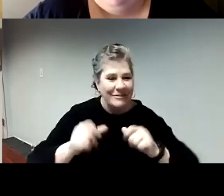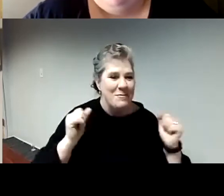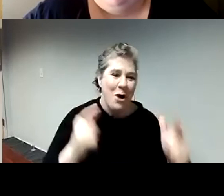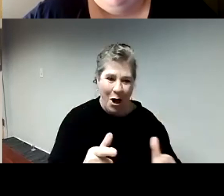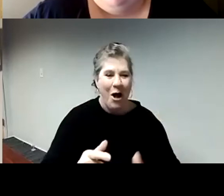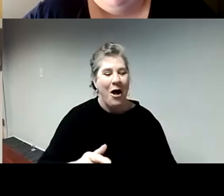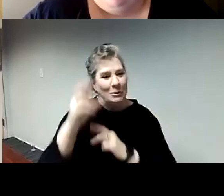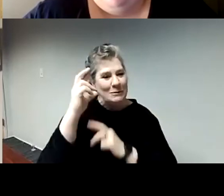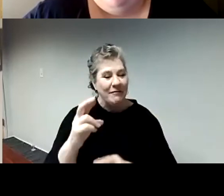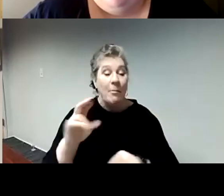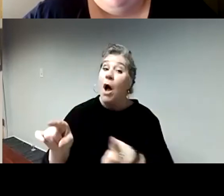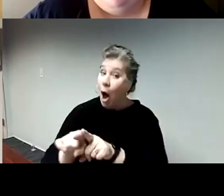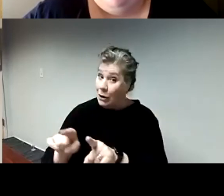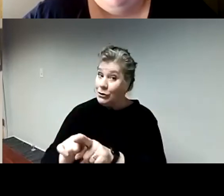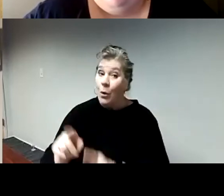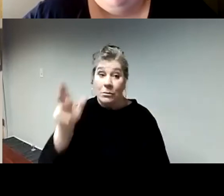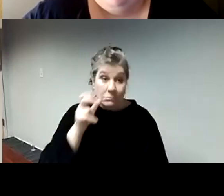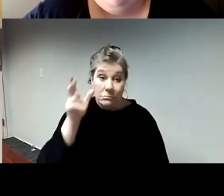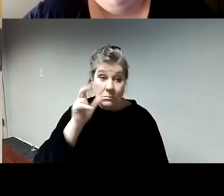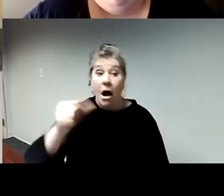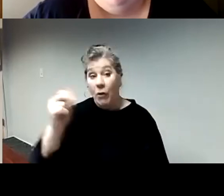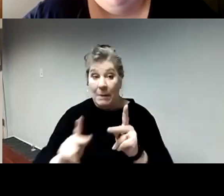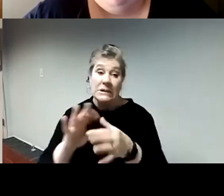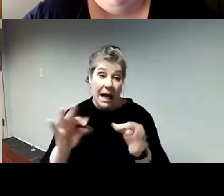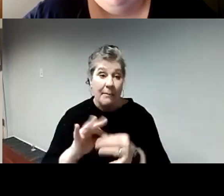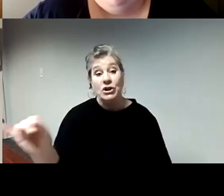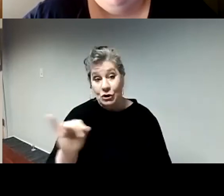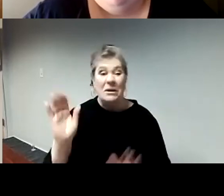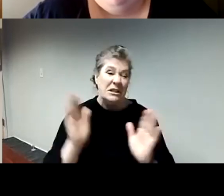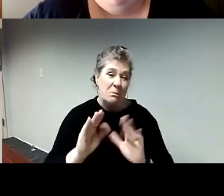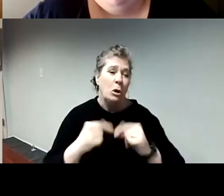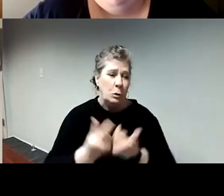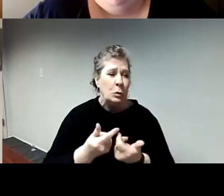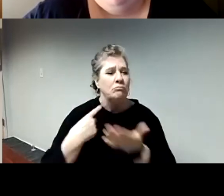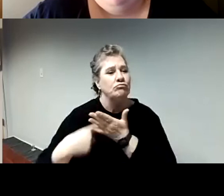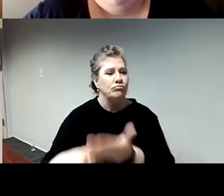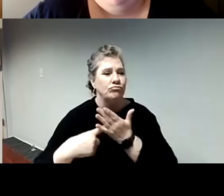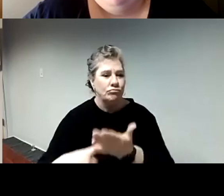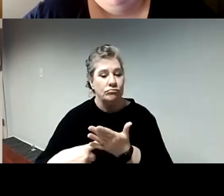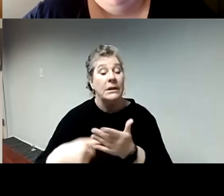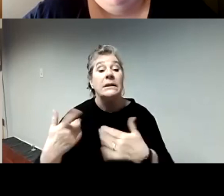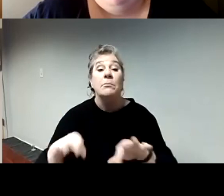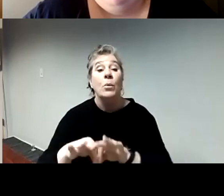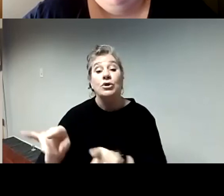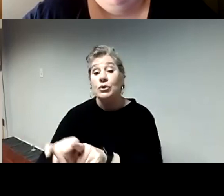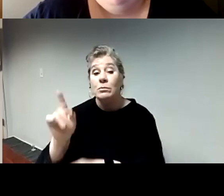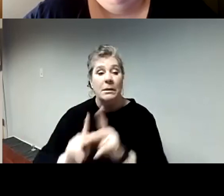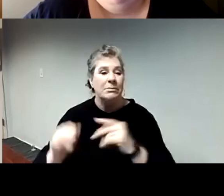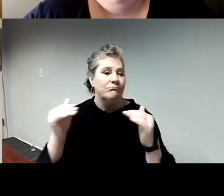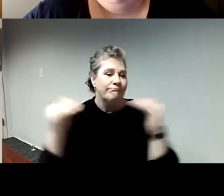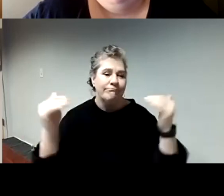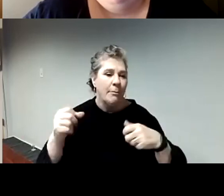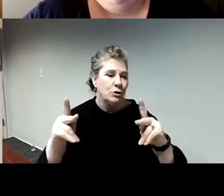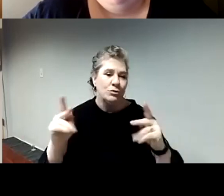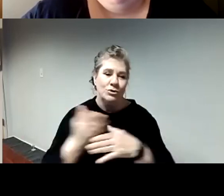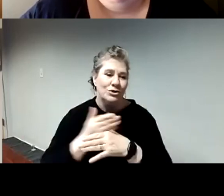but also make sure that you're actively listening to others, especially in these small group conversations, and make sure everyone has an equal opportunity to